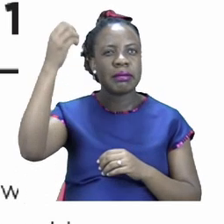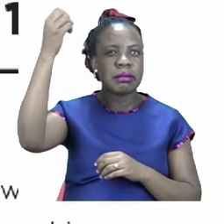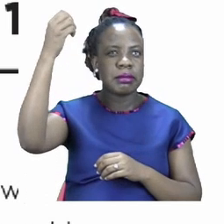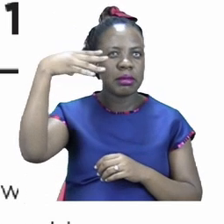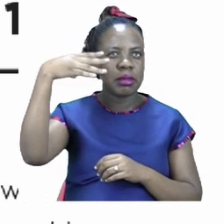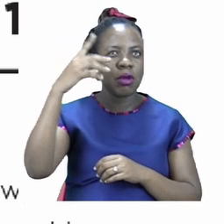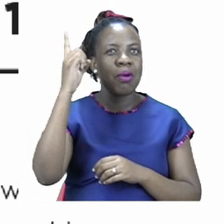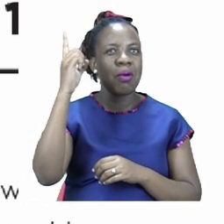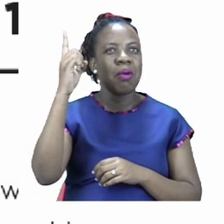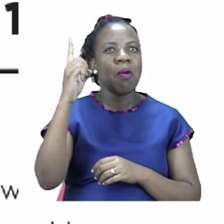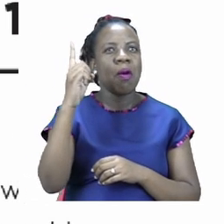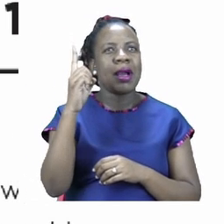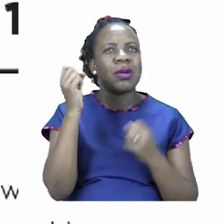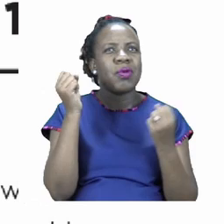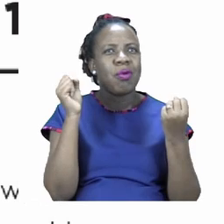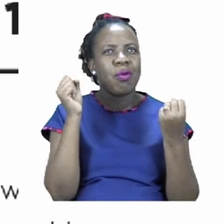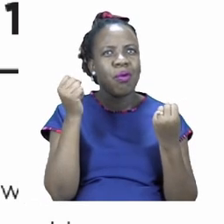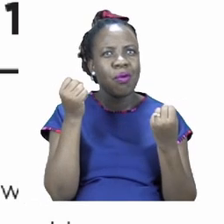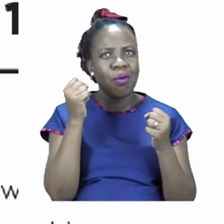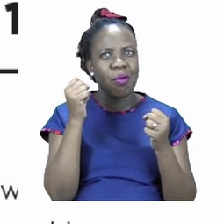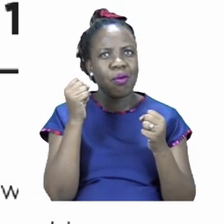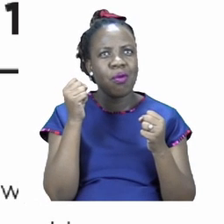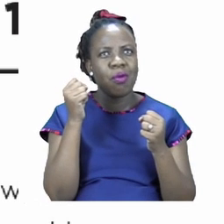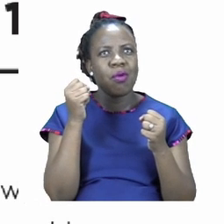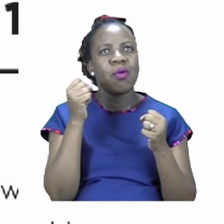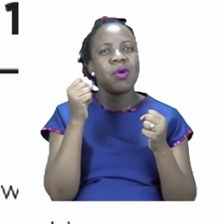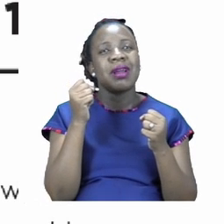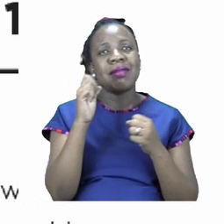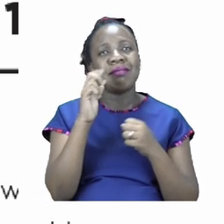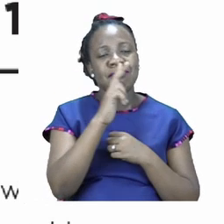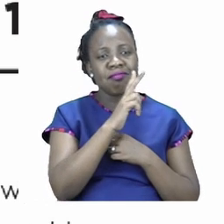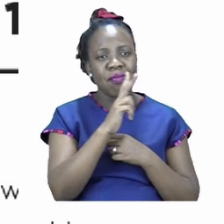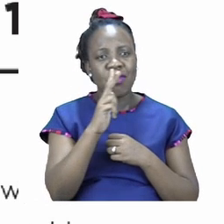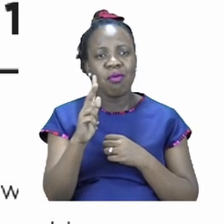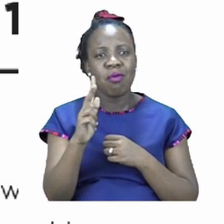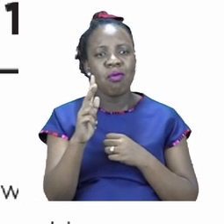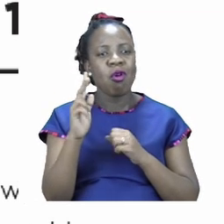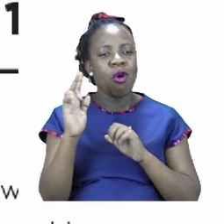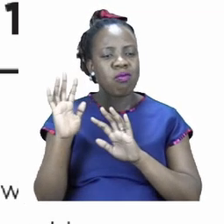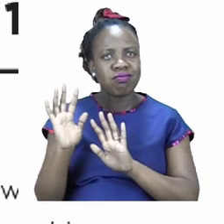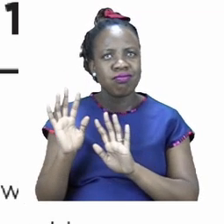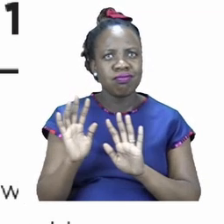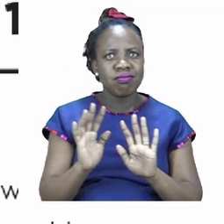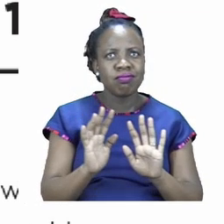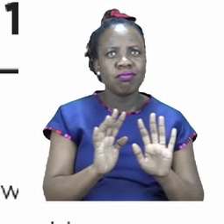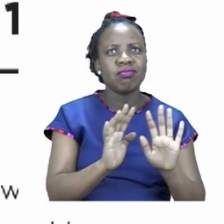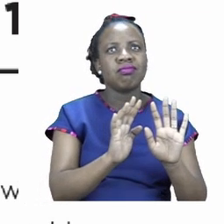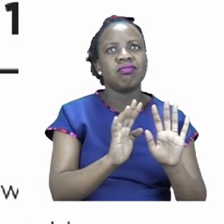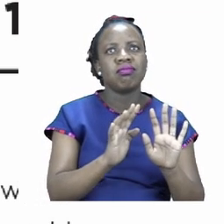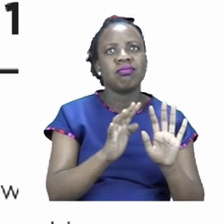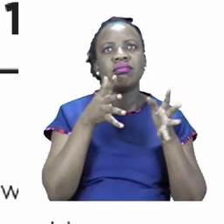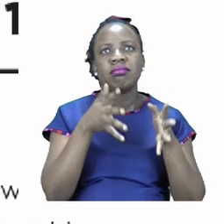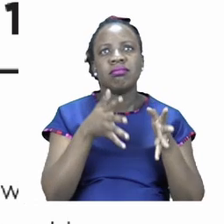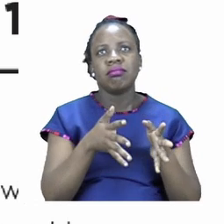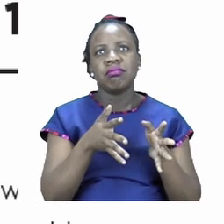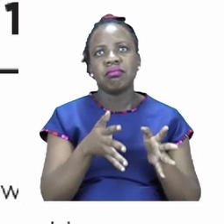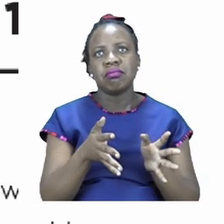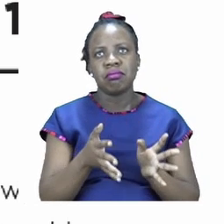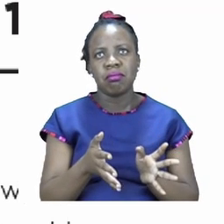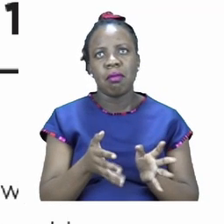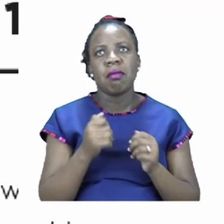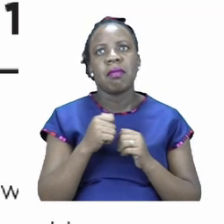is too cold," says a little girl. "The sun is too